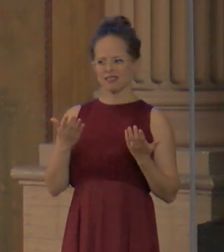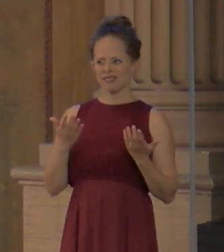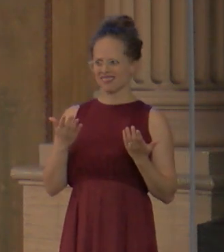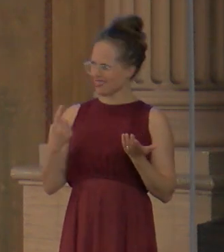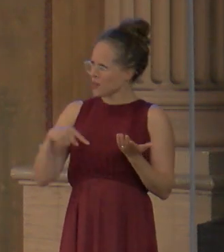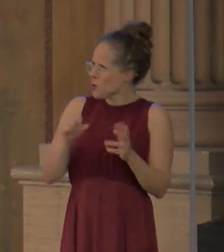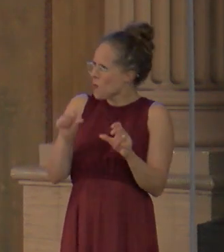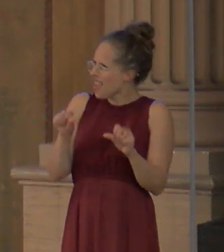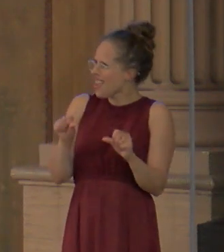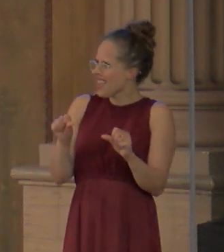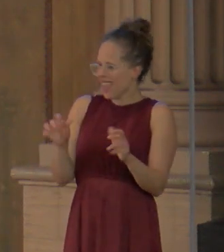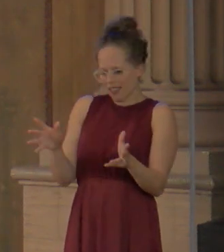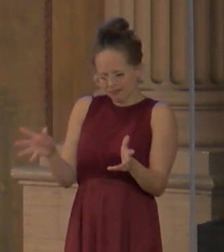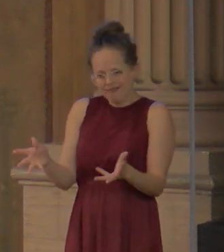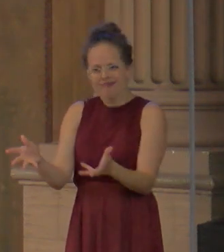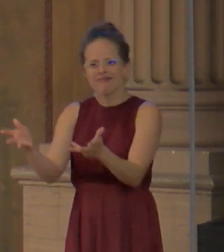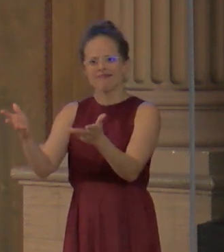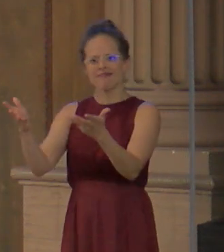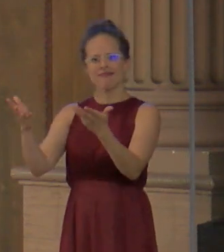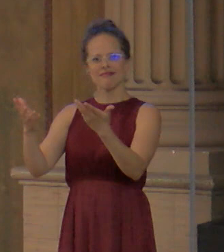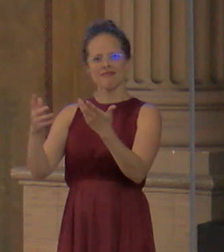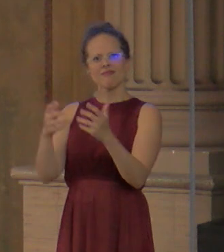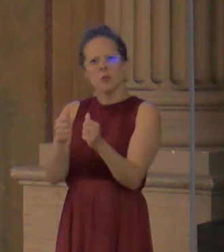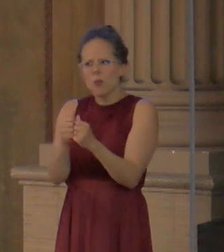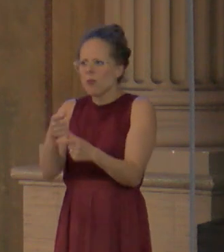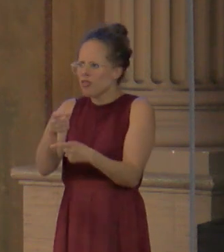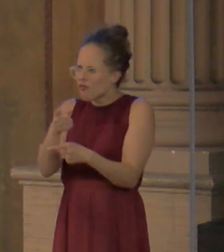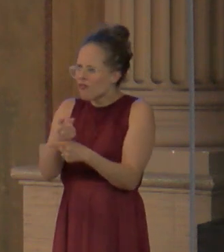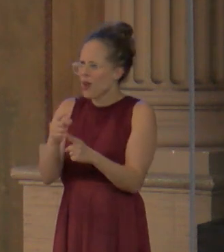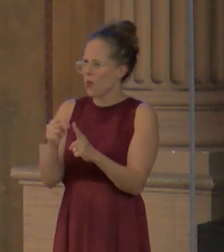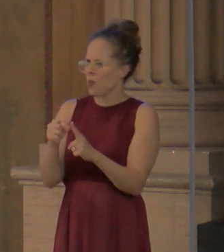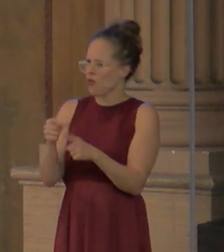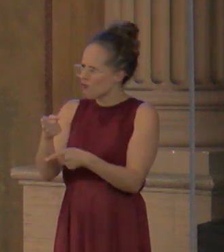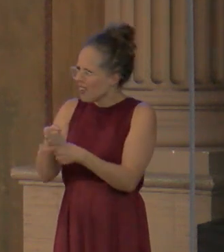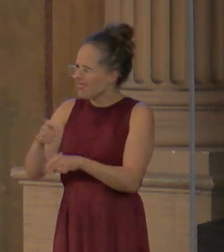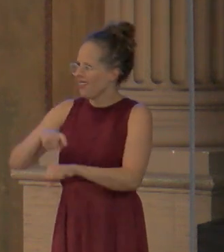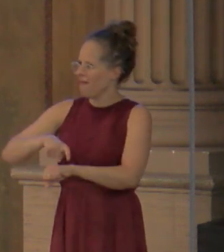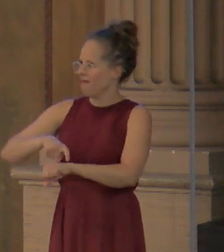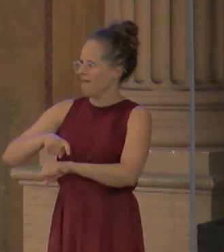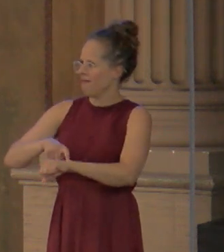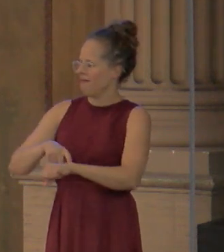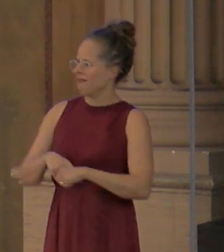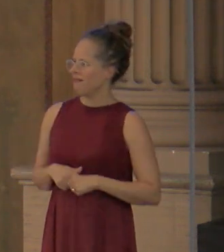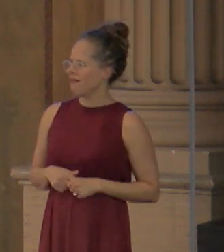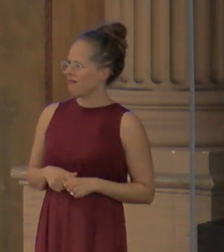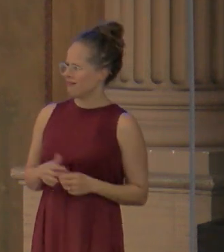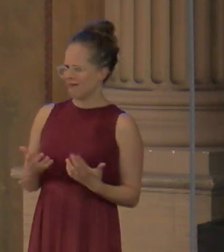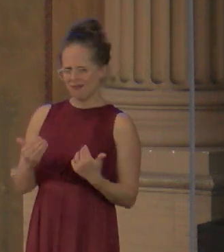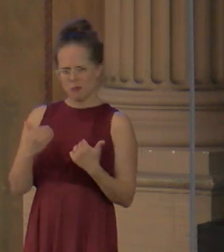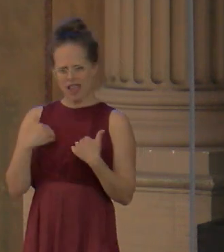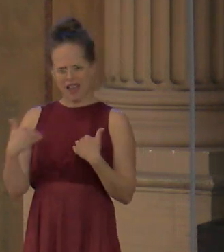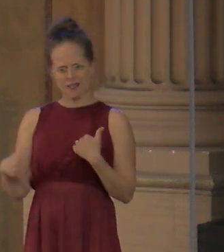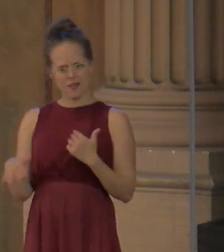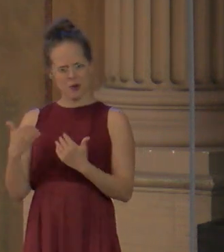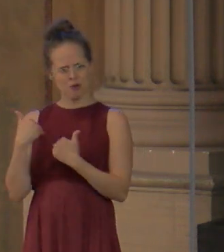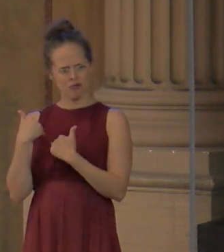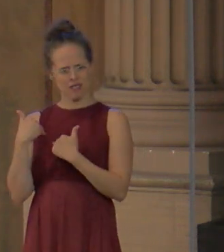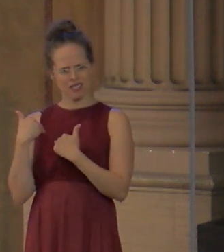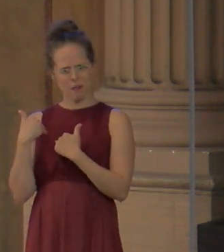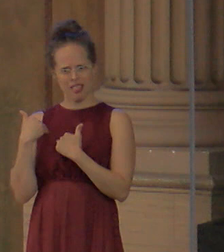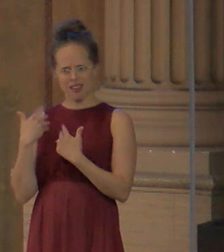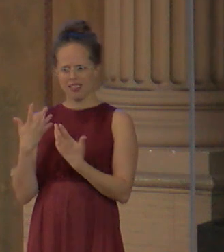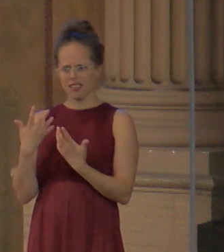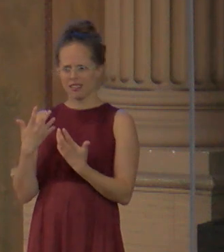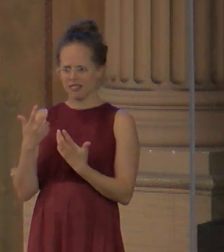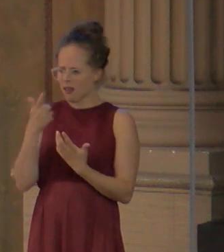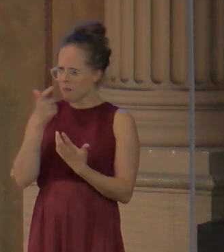a word aptly spoken at the right time, as Proverbs says. So we have this tremendous responsibility. There's tremendous